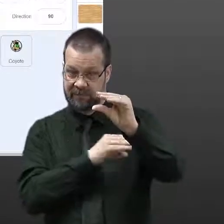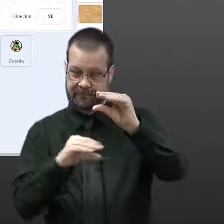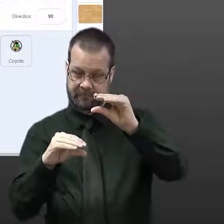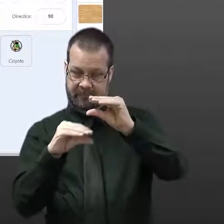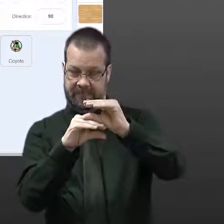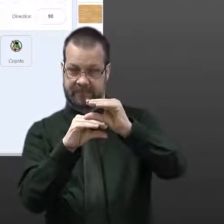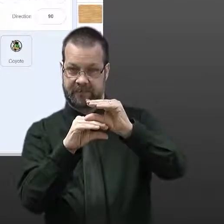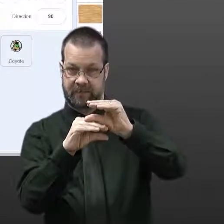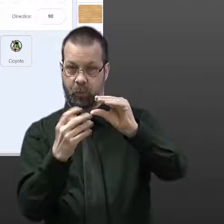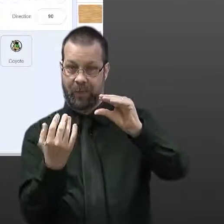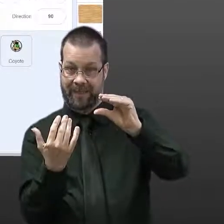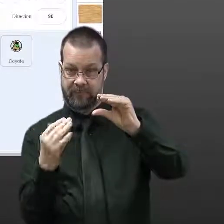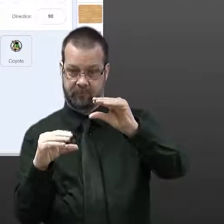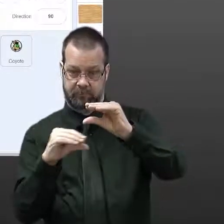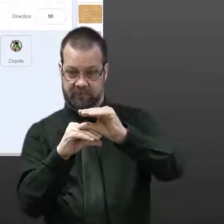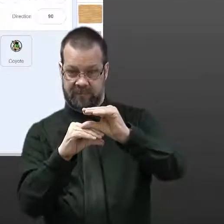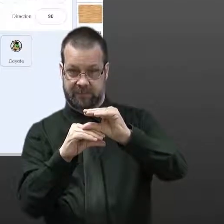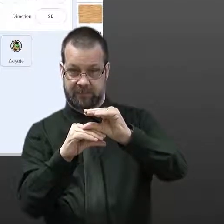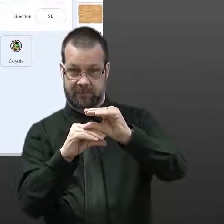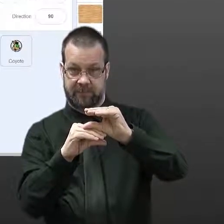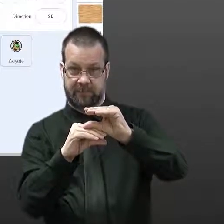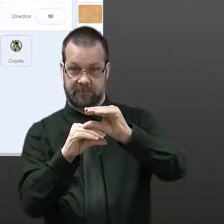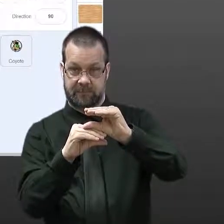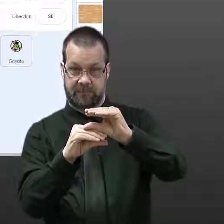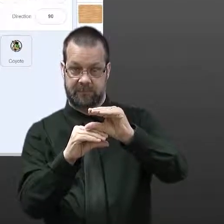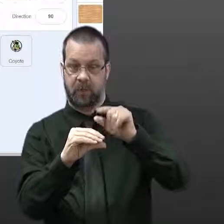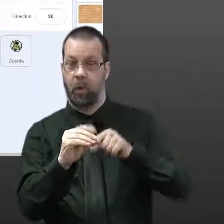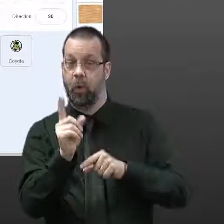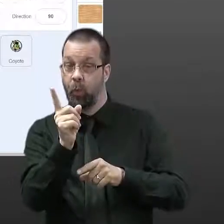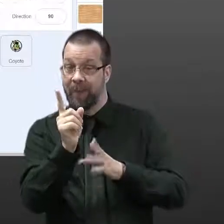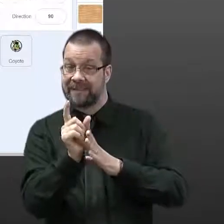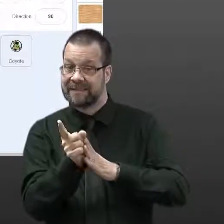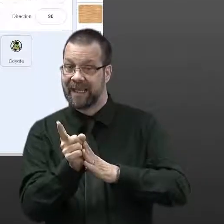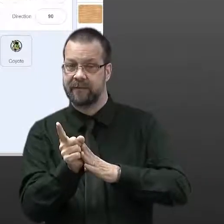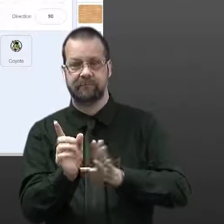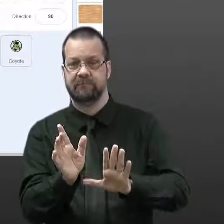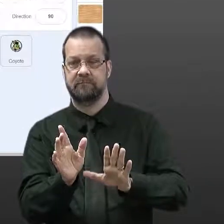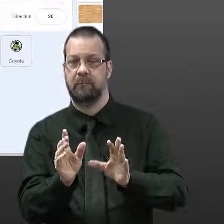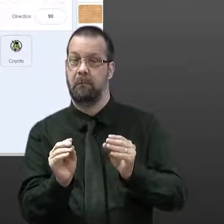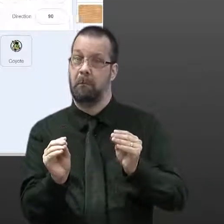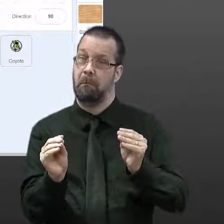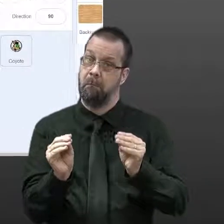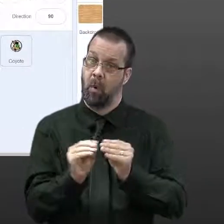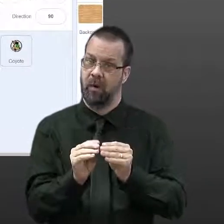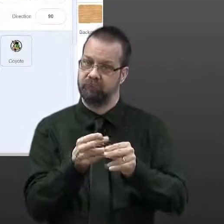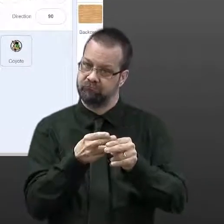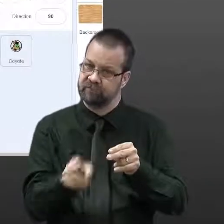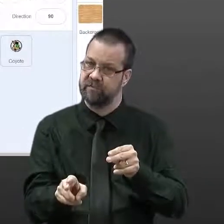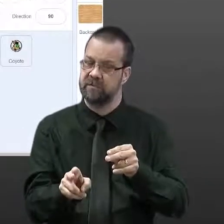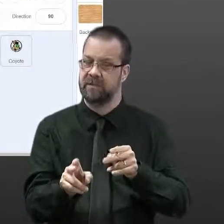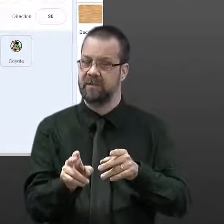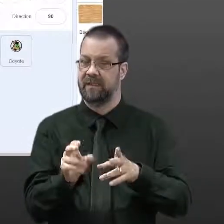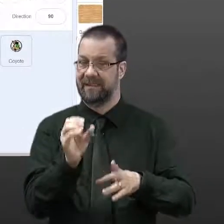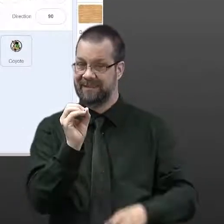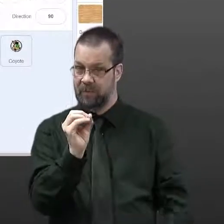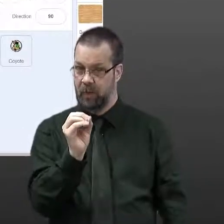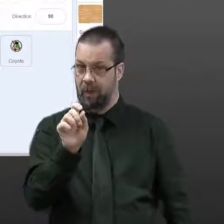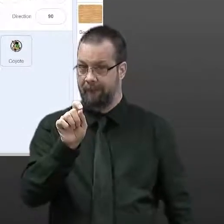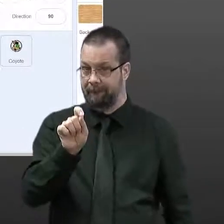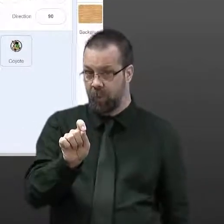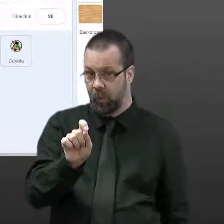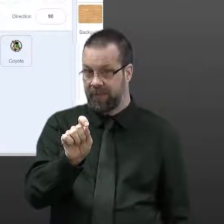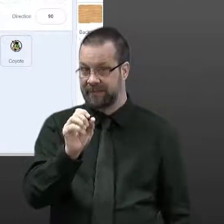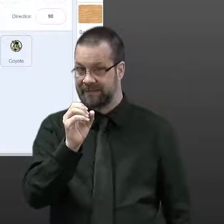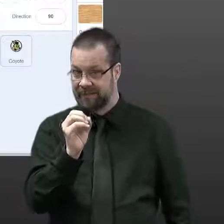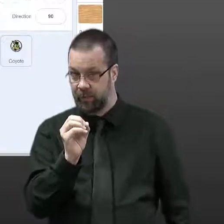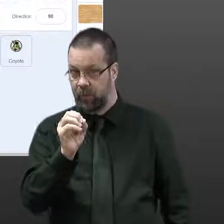the change power. And instead of 1 second here, we're going to go with a very short amount of time